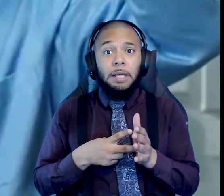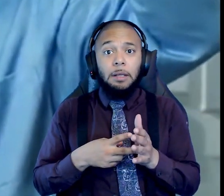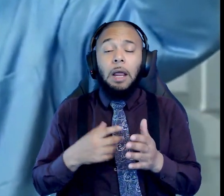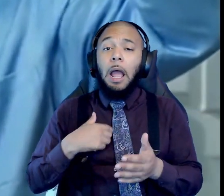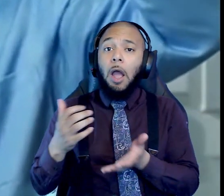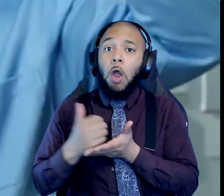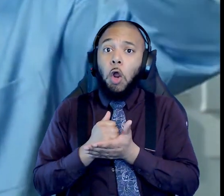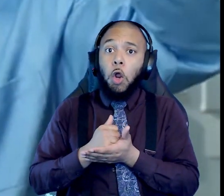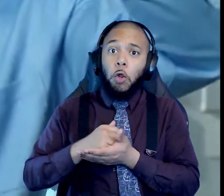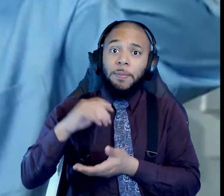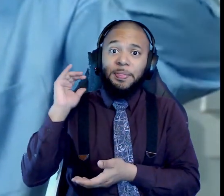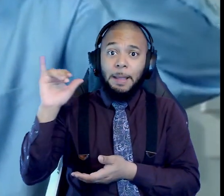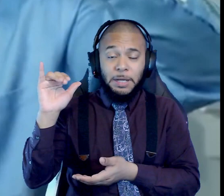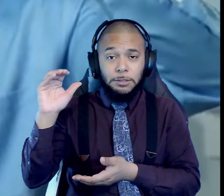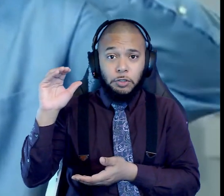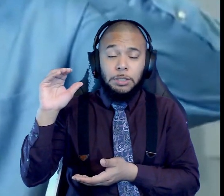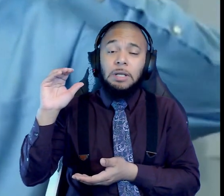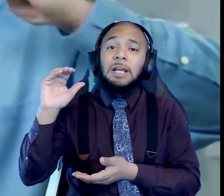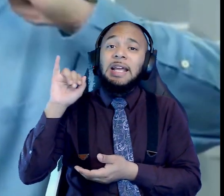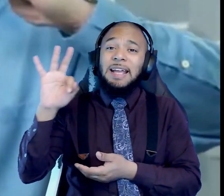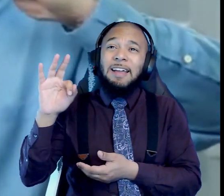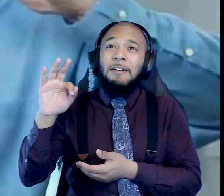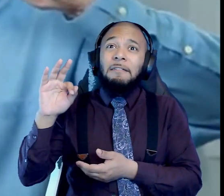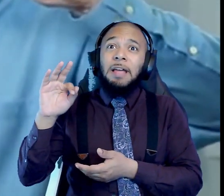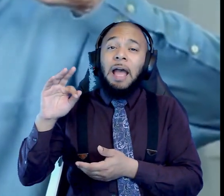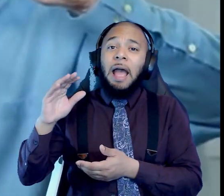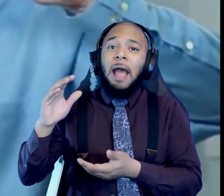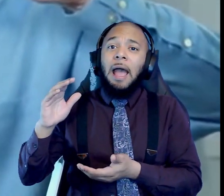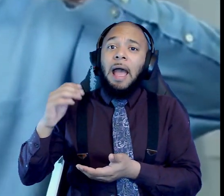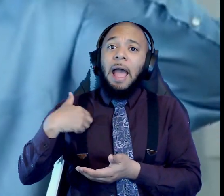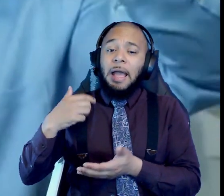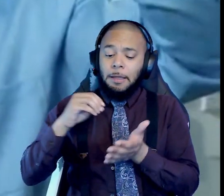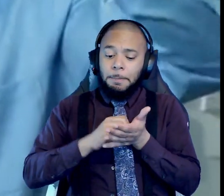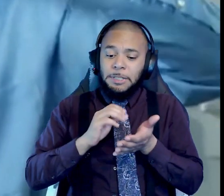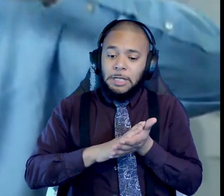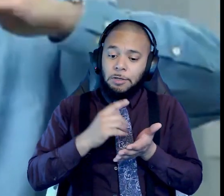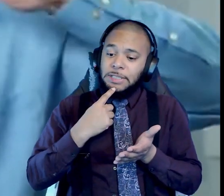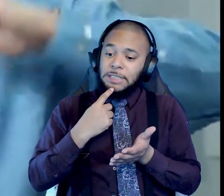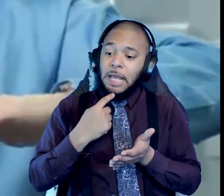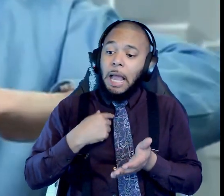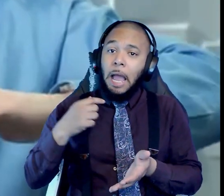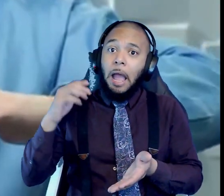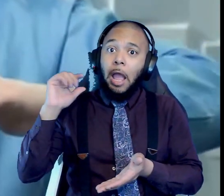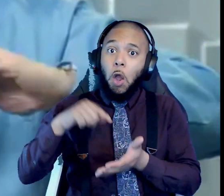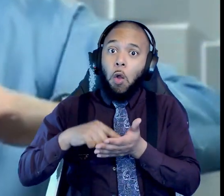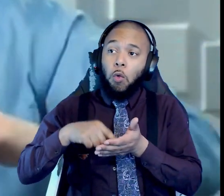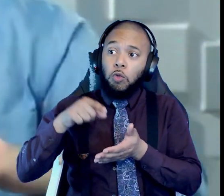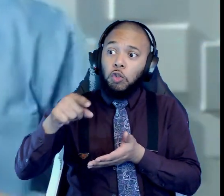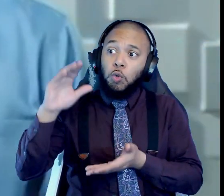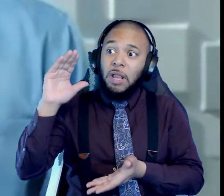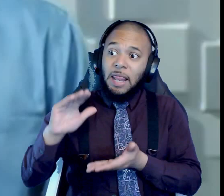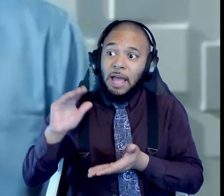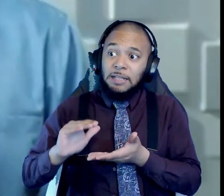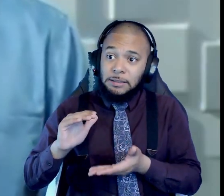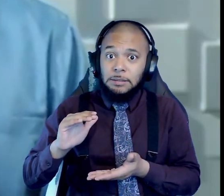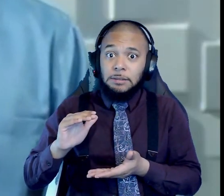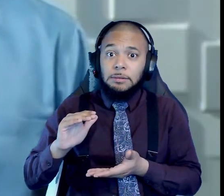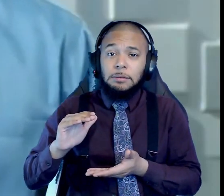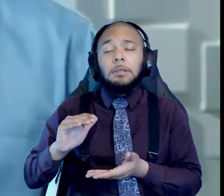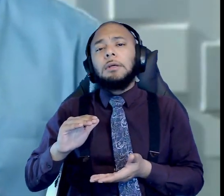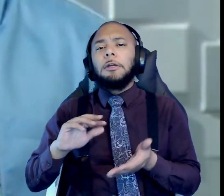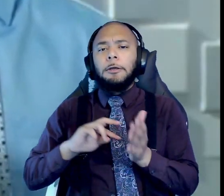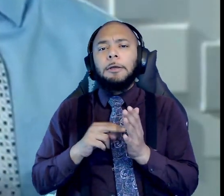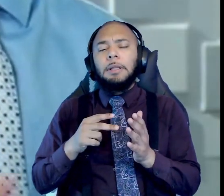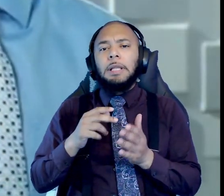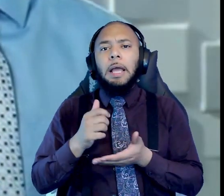I made and if I can get that number to decrease because of deductions then I'll owe less in taxes and that